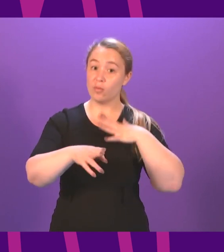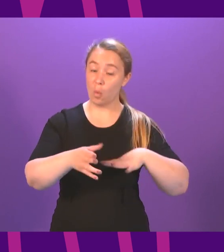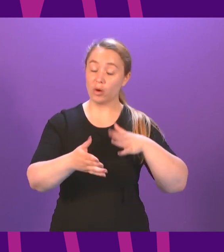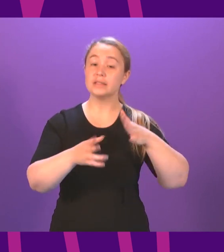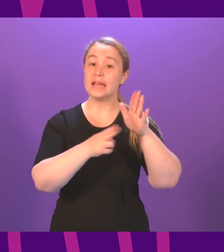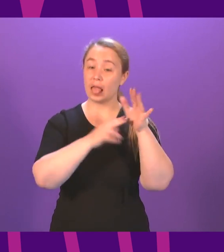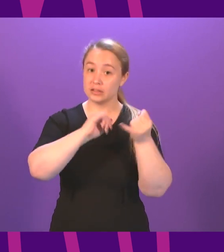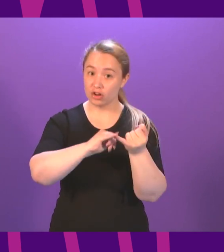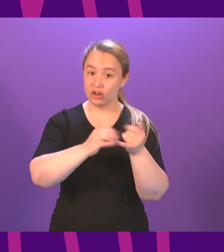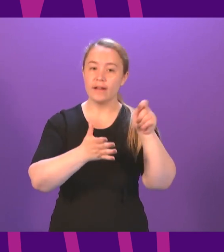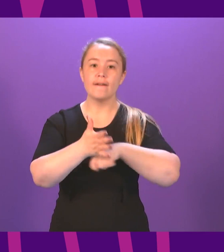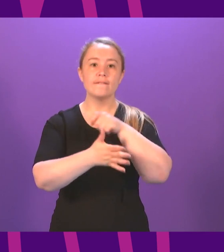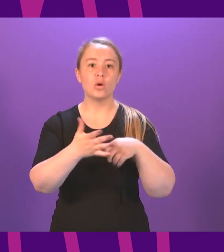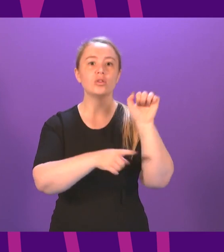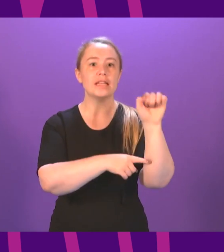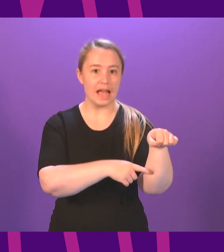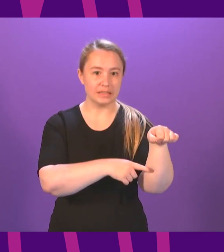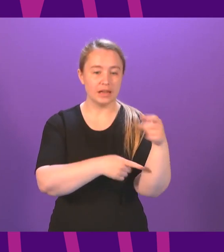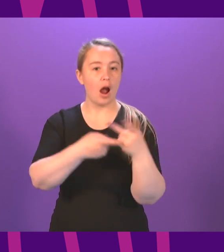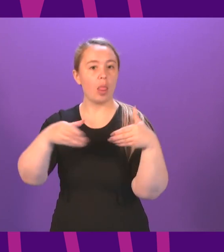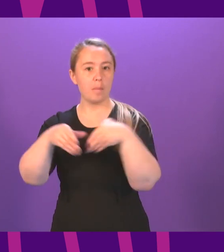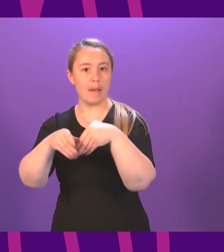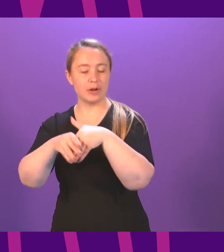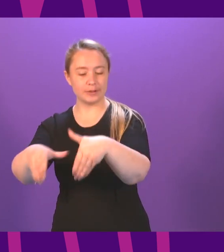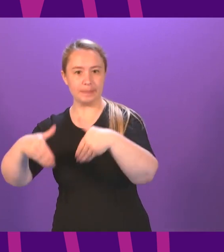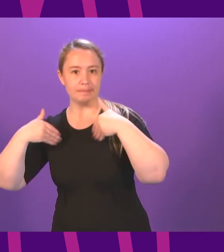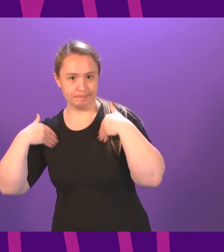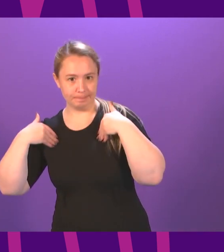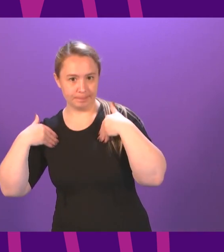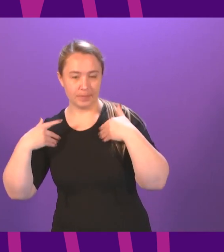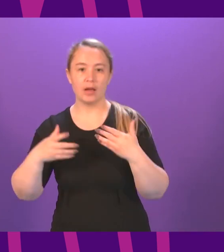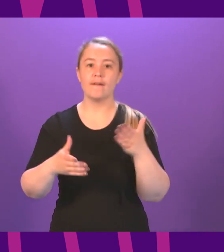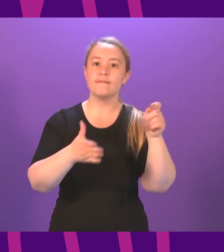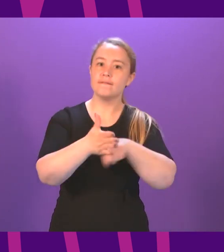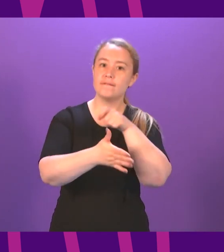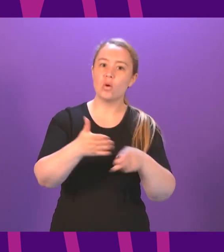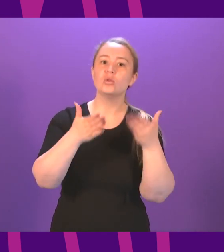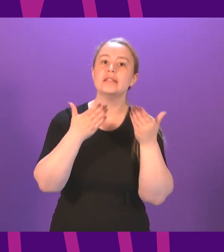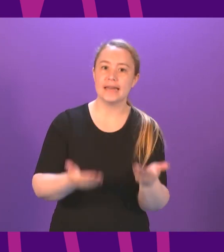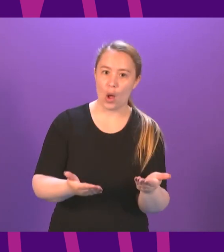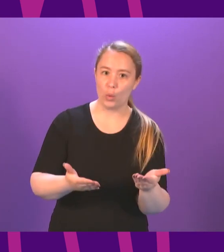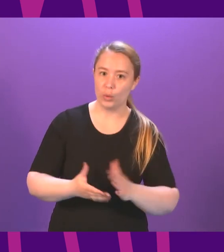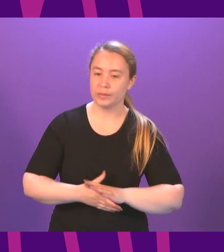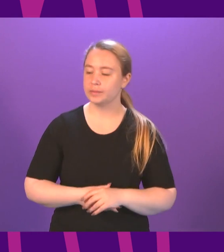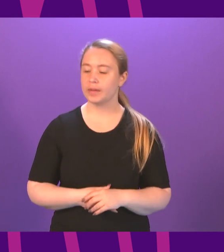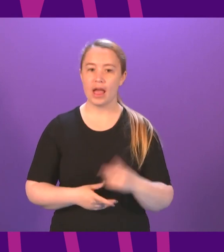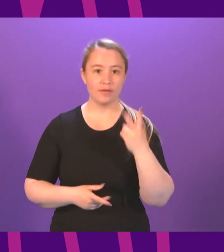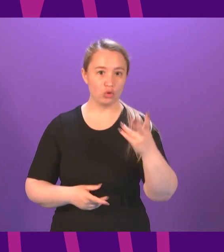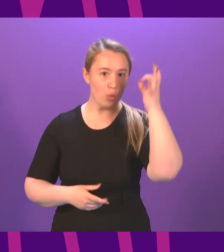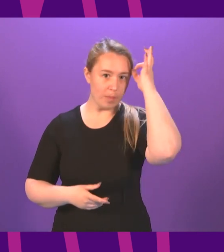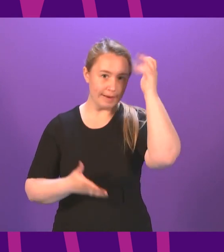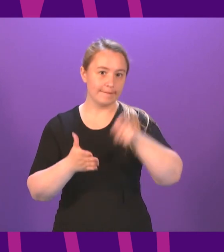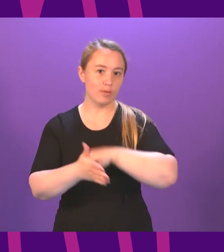yes. No other members should vote. The members who wish to vote for Nicola Sturgeon should vote yes now. We'll have a 2-minute